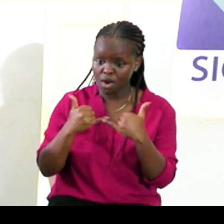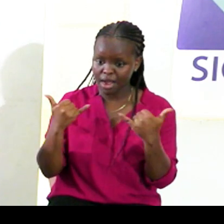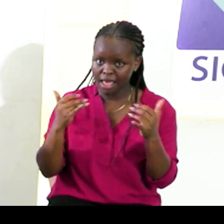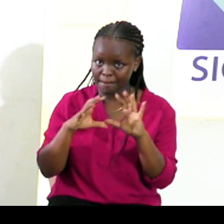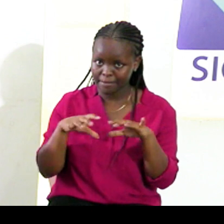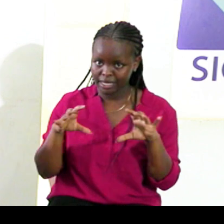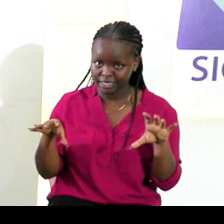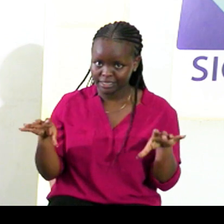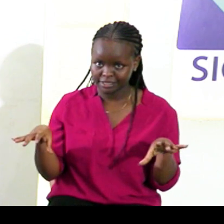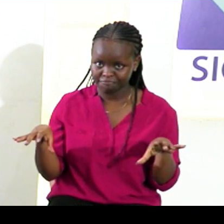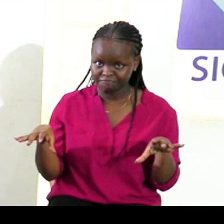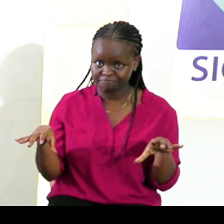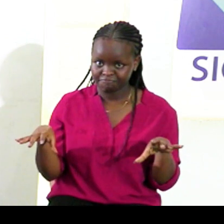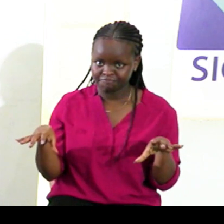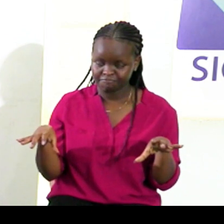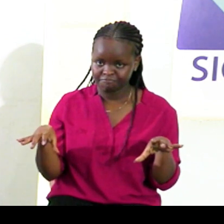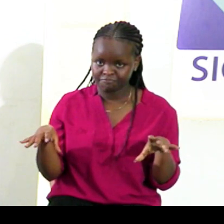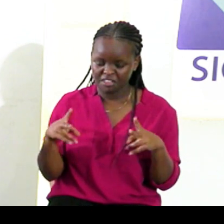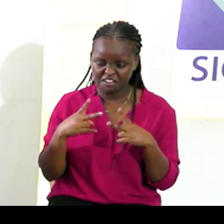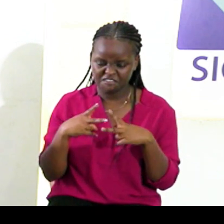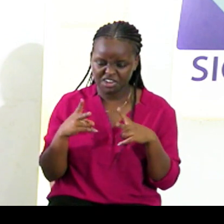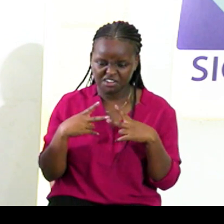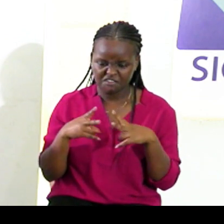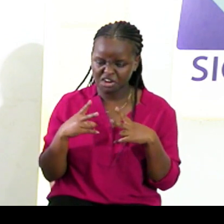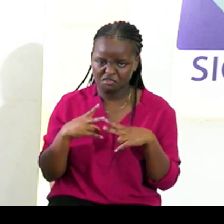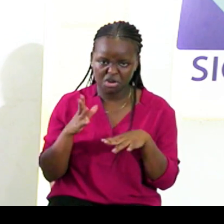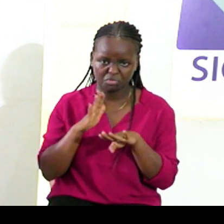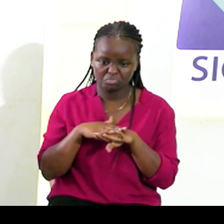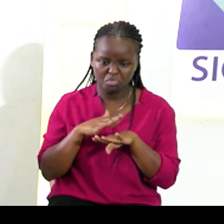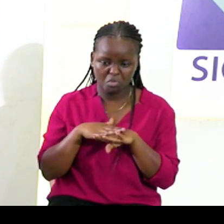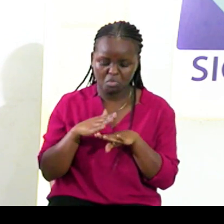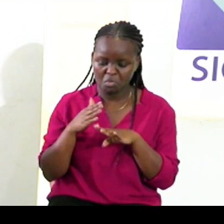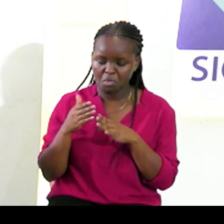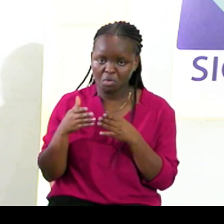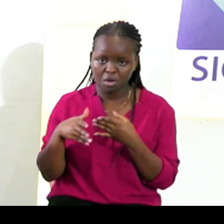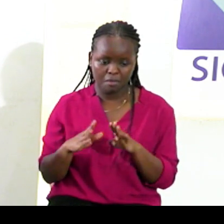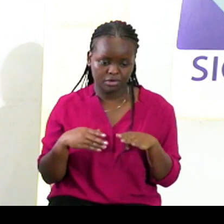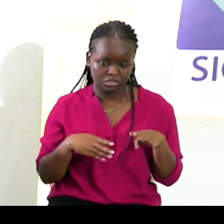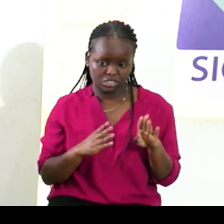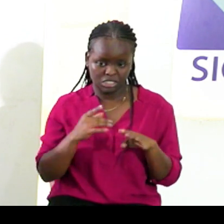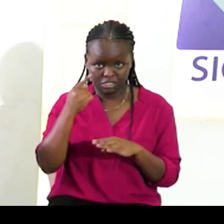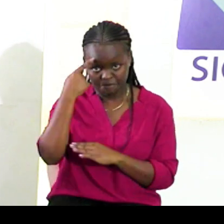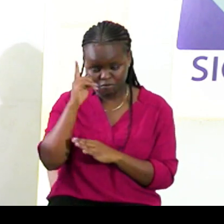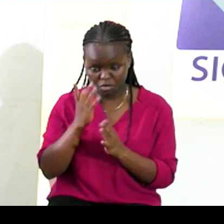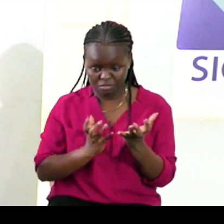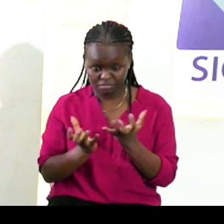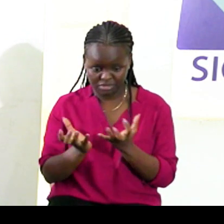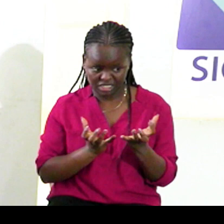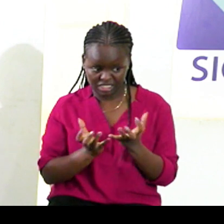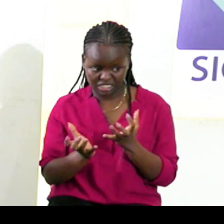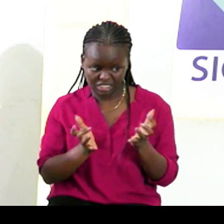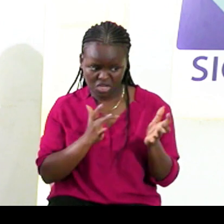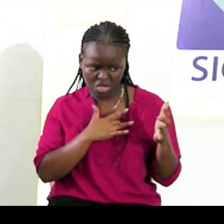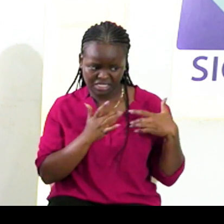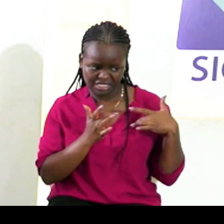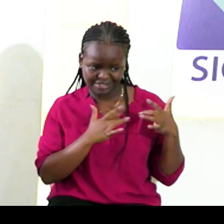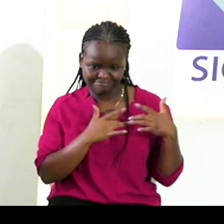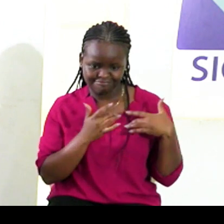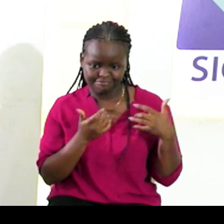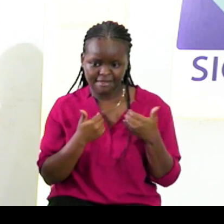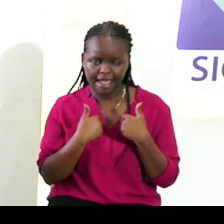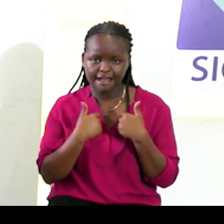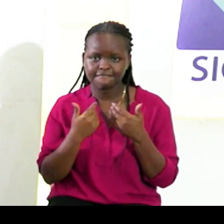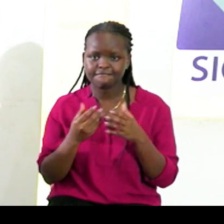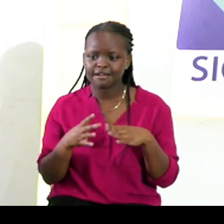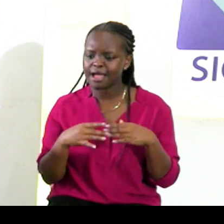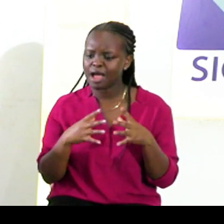marketing is a very good avenue for entrepreneurship, considering that it offers a